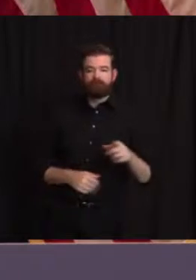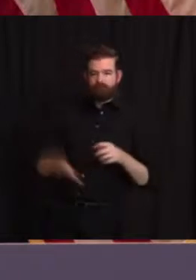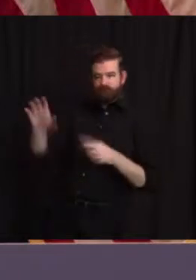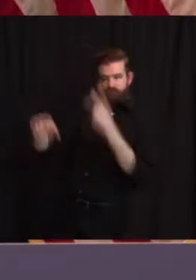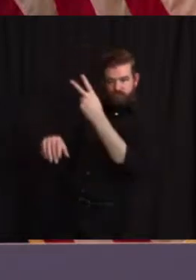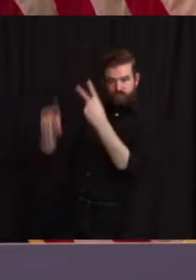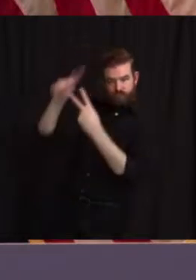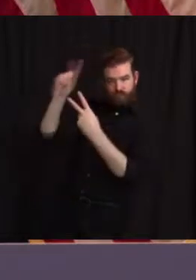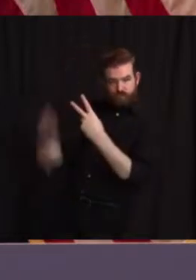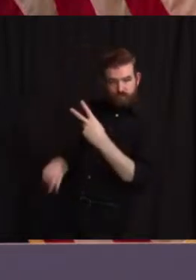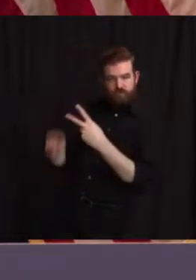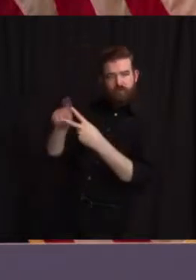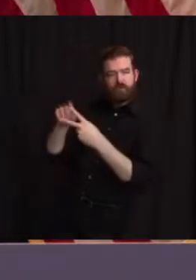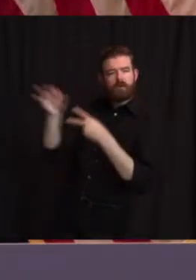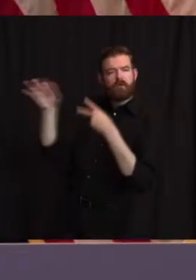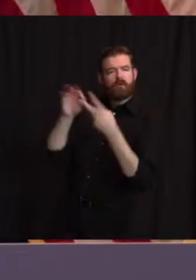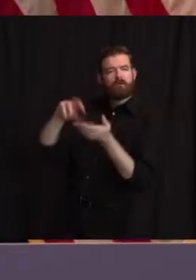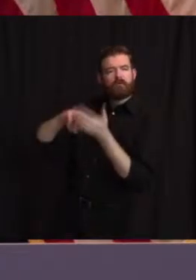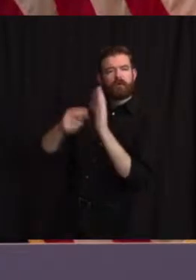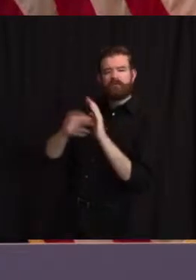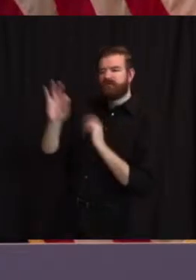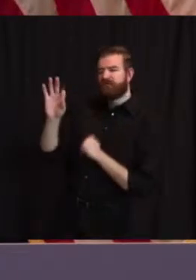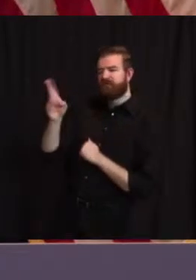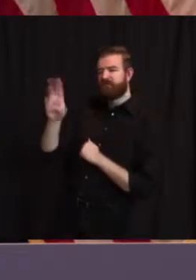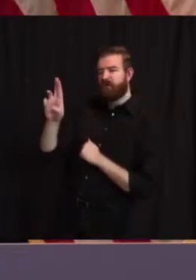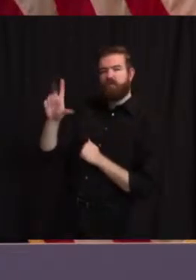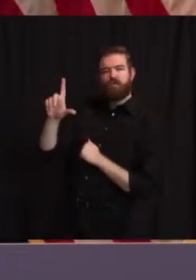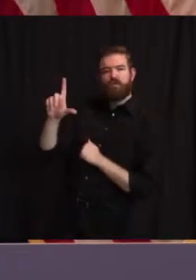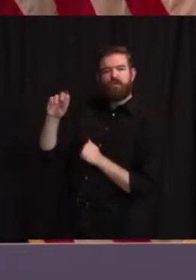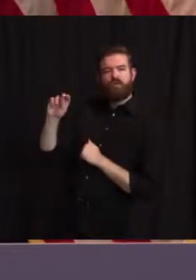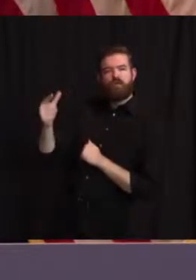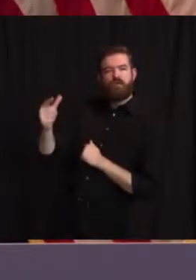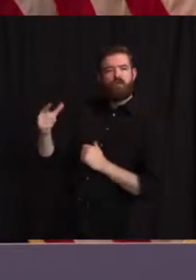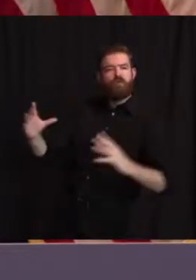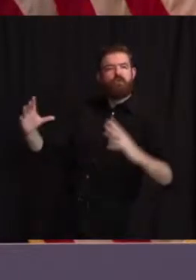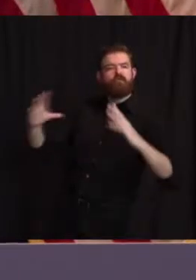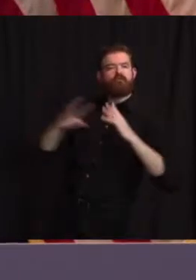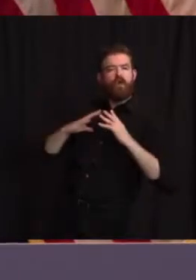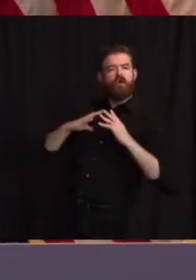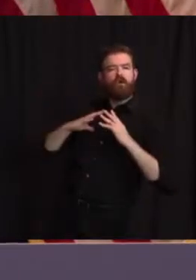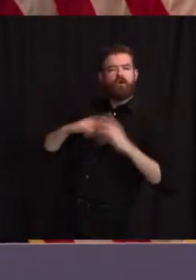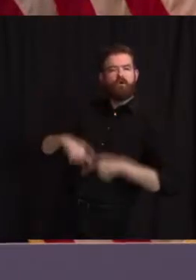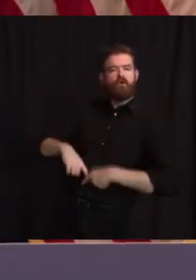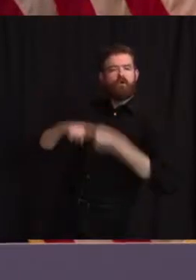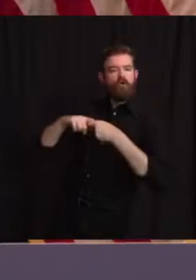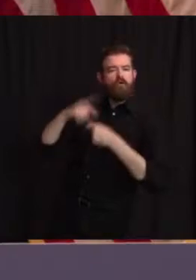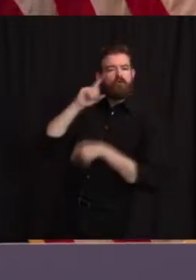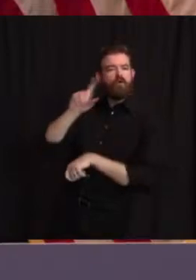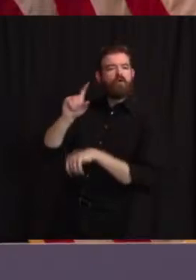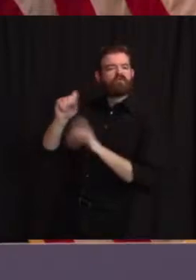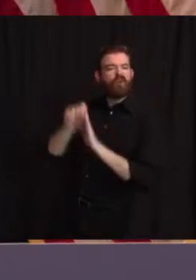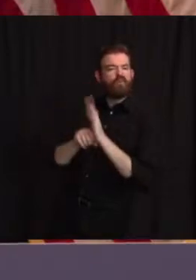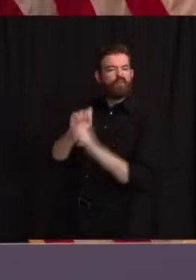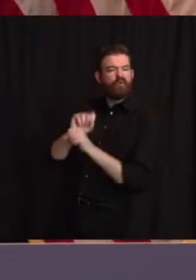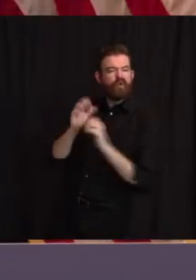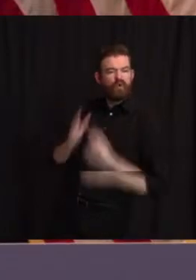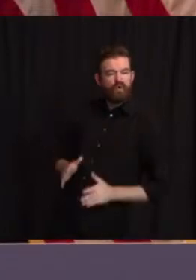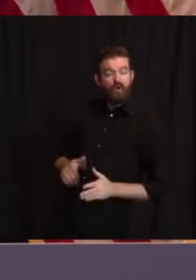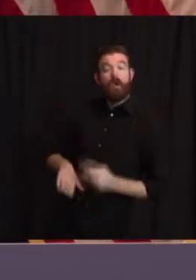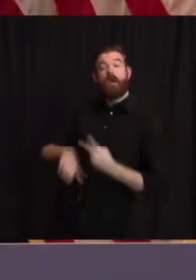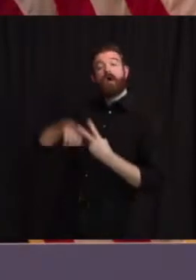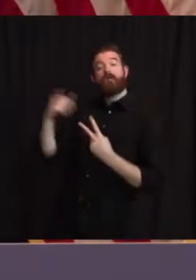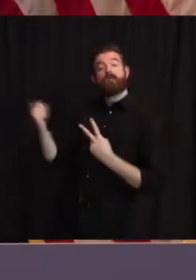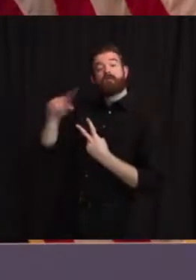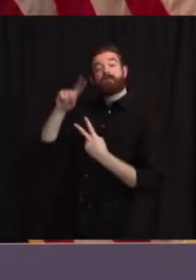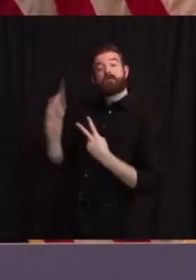decision would mean for the state workers? What does that involve them to do? And the other question is, and I know you're tired of hearing about this, but the gym owners in